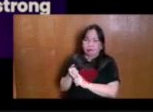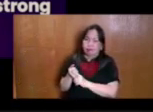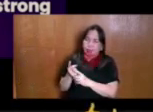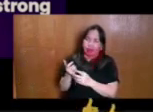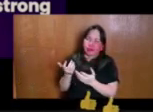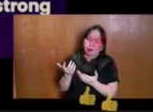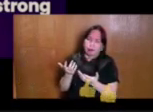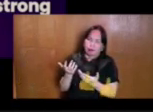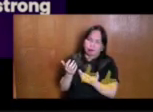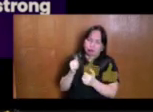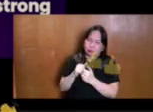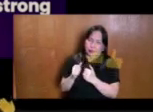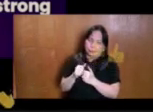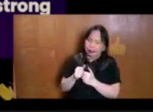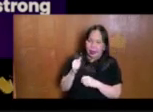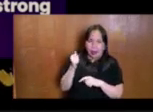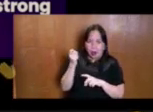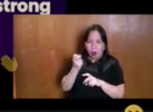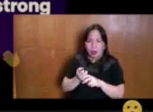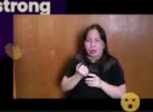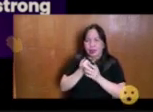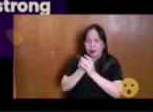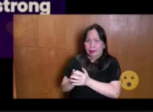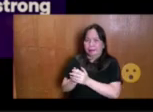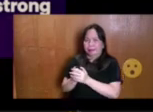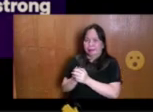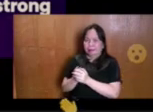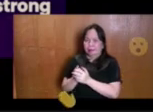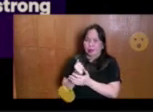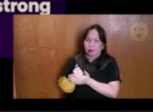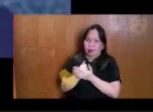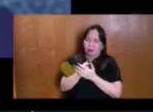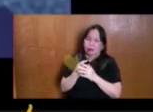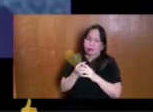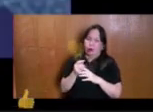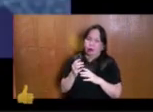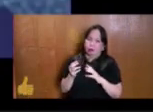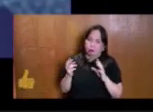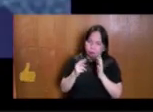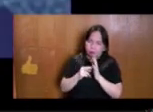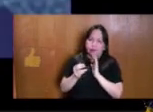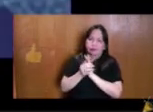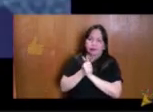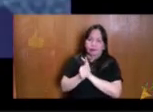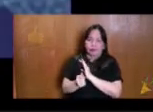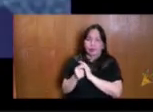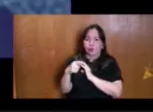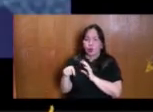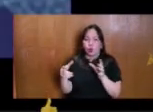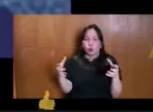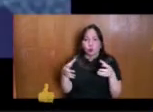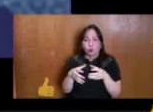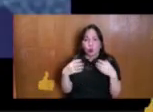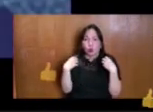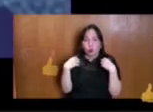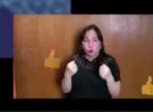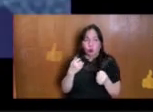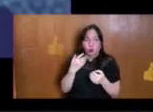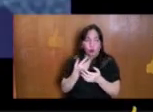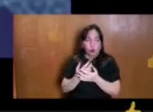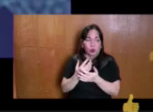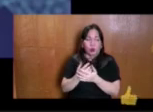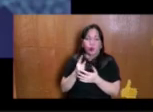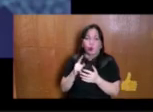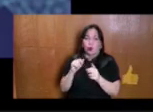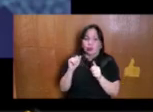see the light, then they won't be able to help you with upskilling and reskilling. So in stronger union, as a matter of fact. And there are